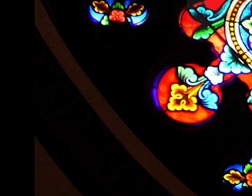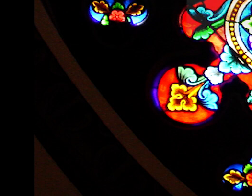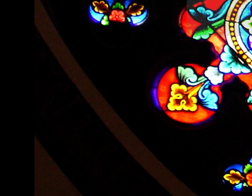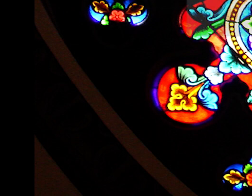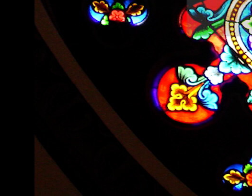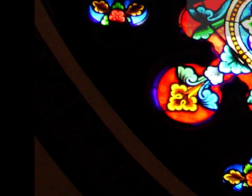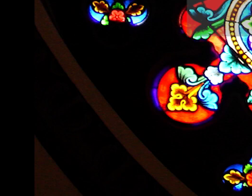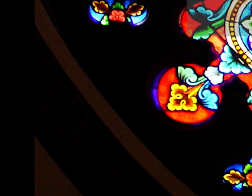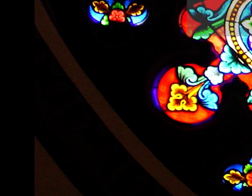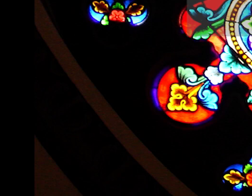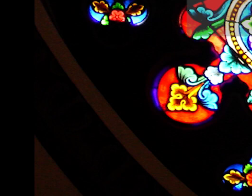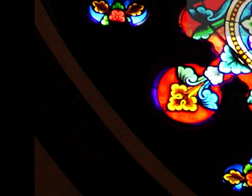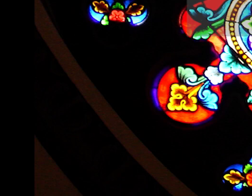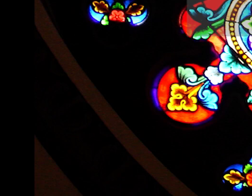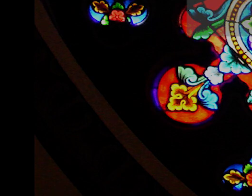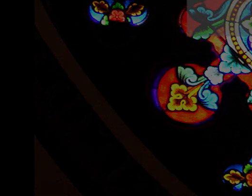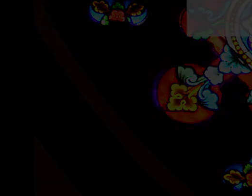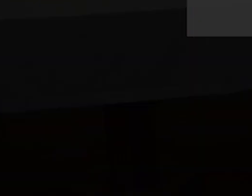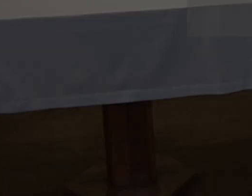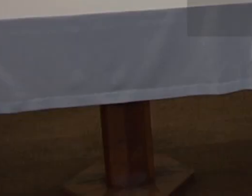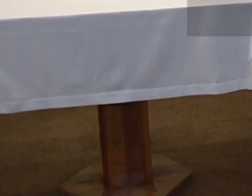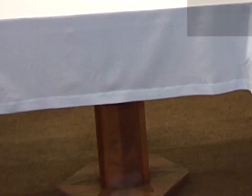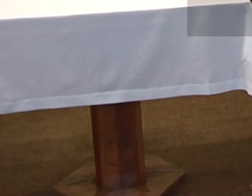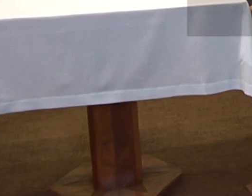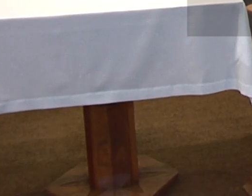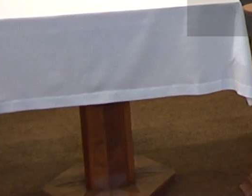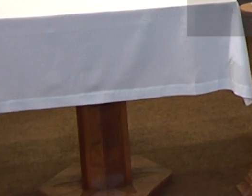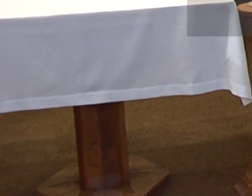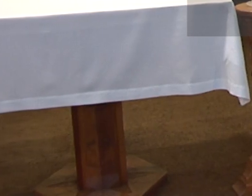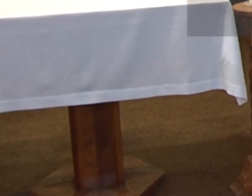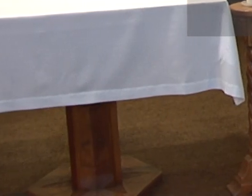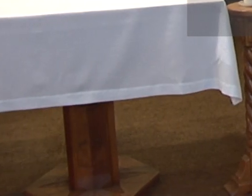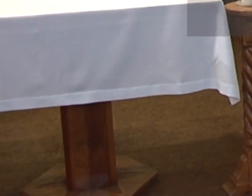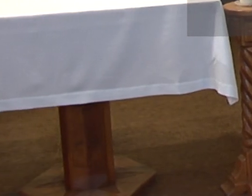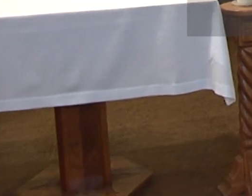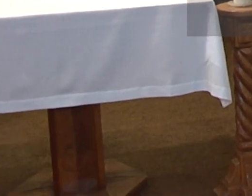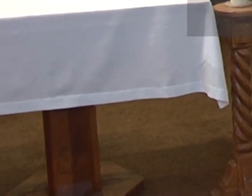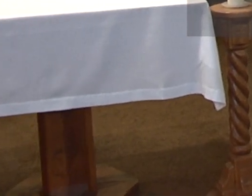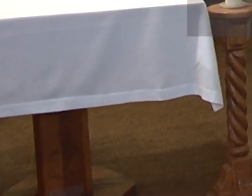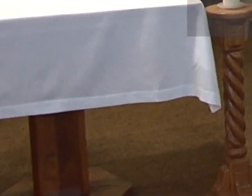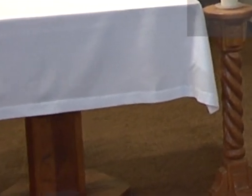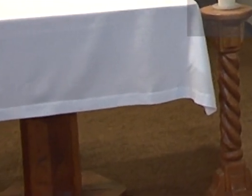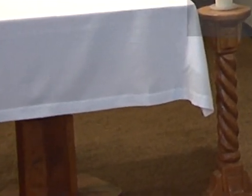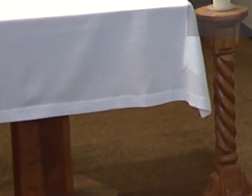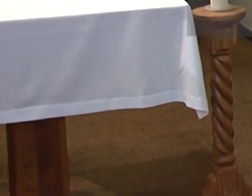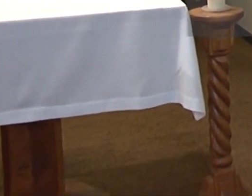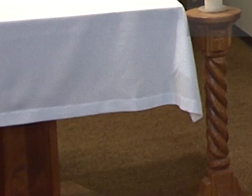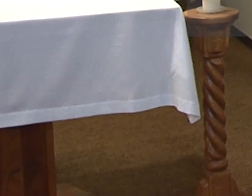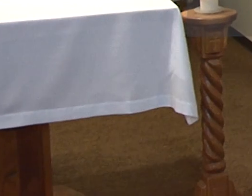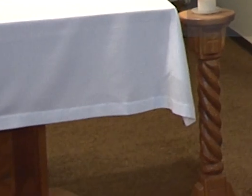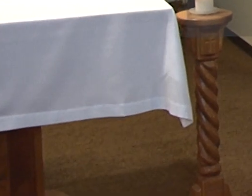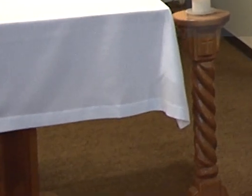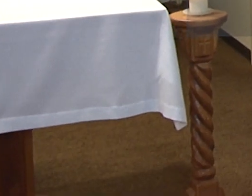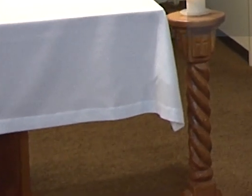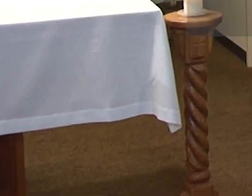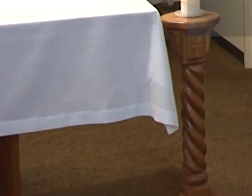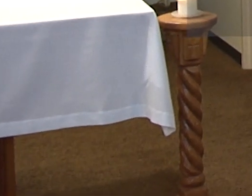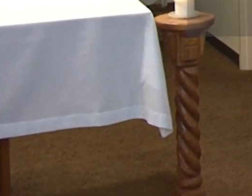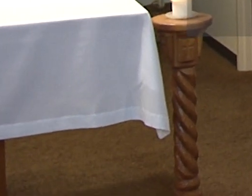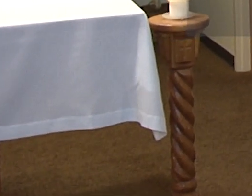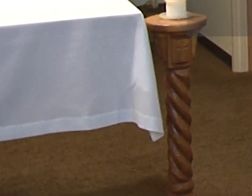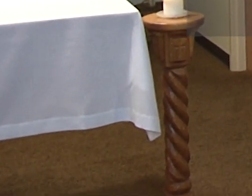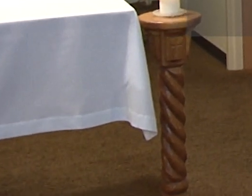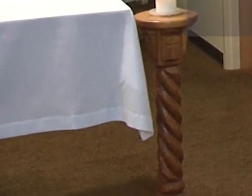love unbounded, love all pure, visit us with